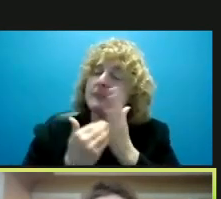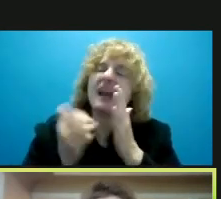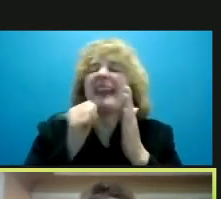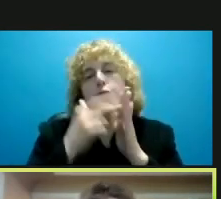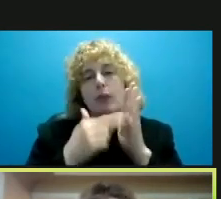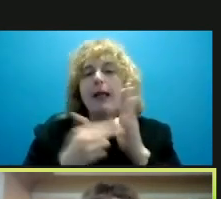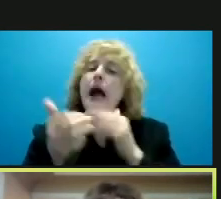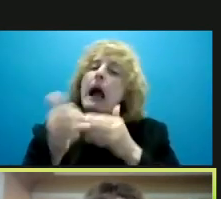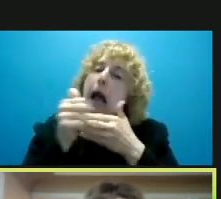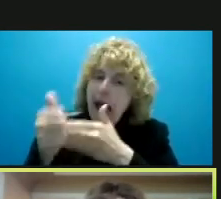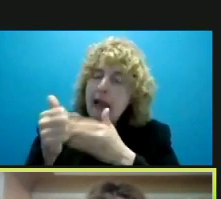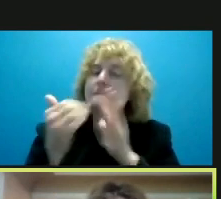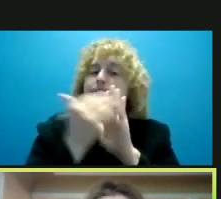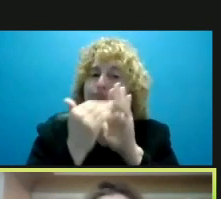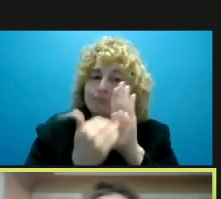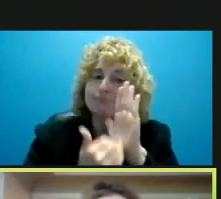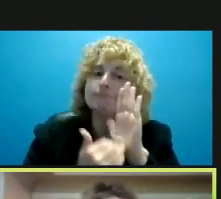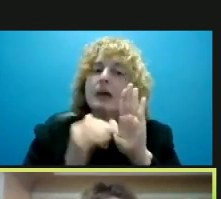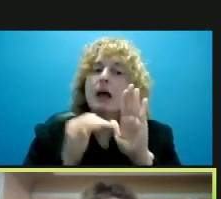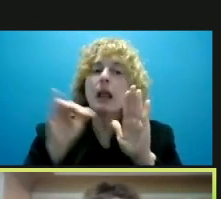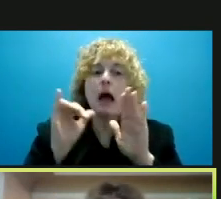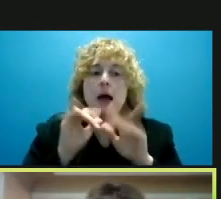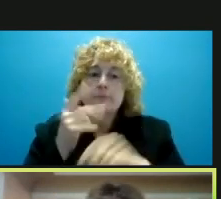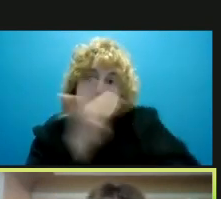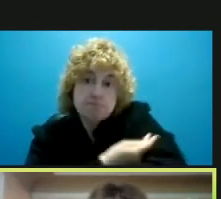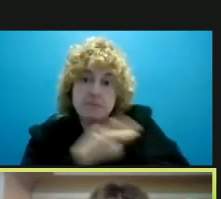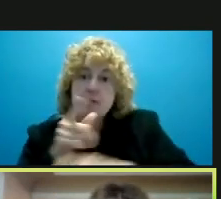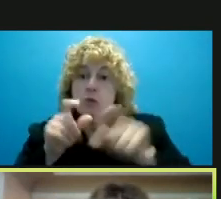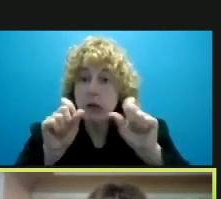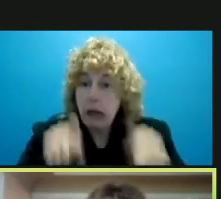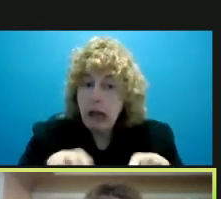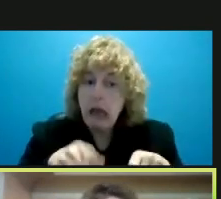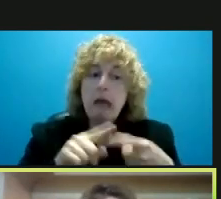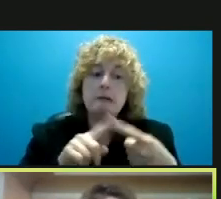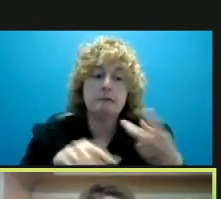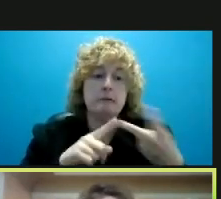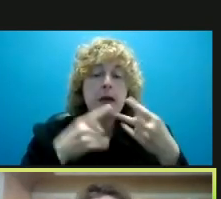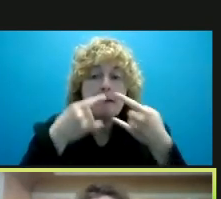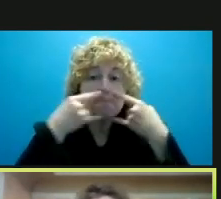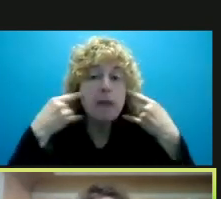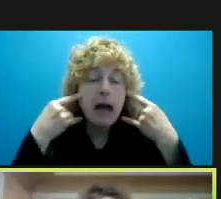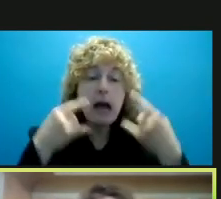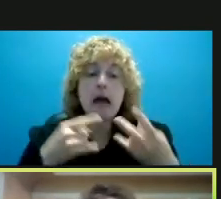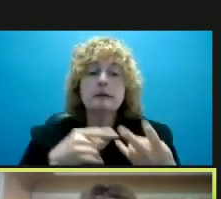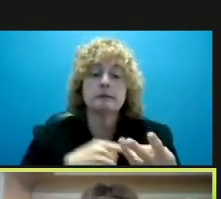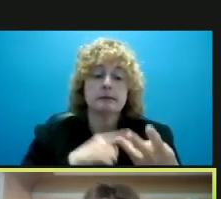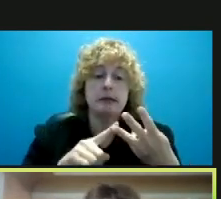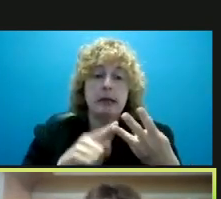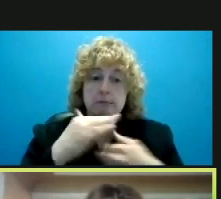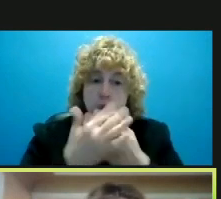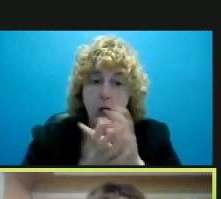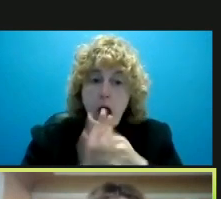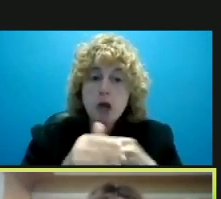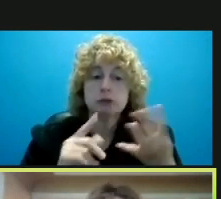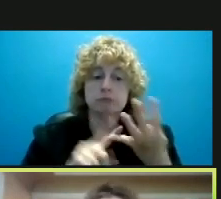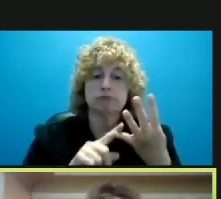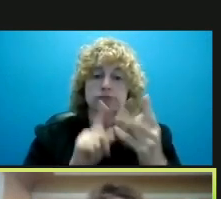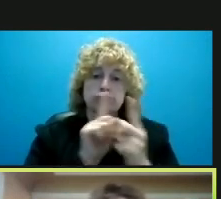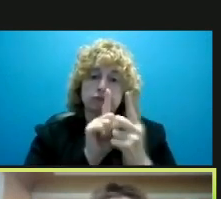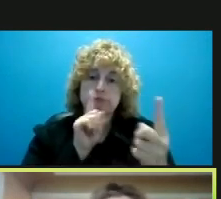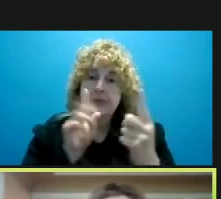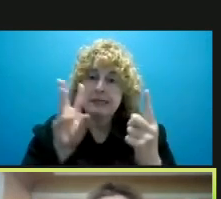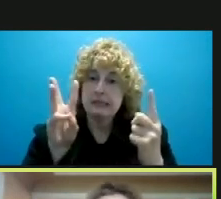Practice good hand hygiene. Continue to social and physically distance six feet apart. And wear your face mask when you are